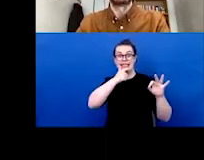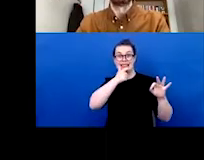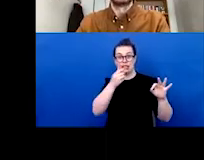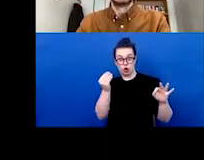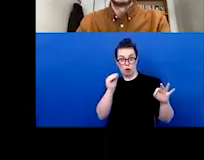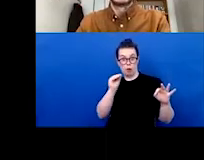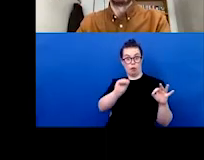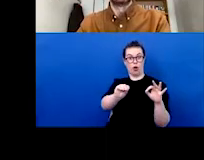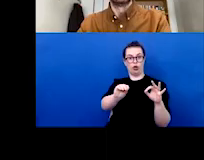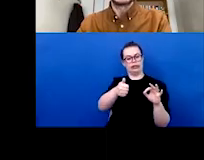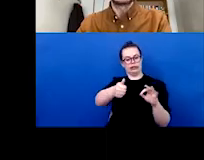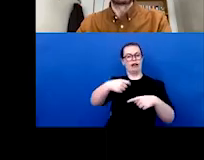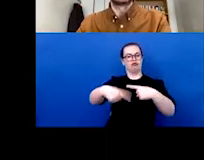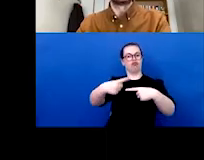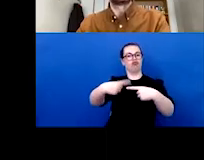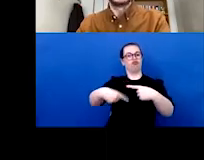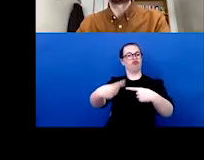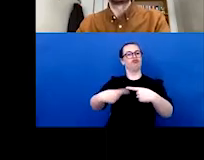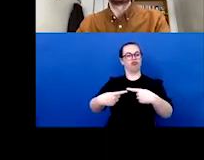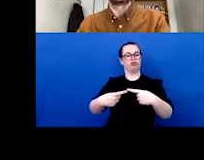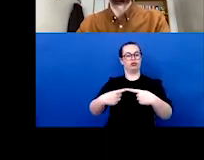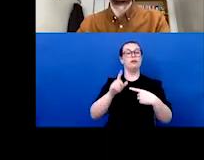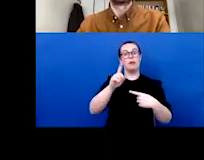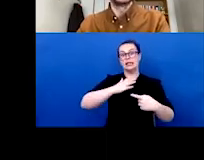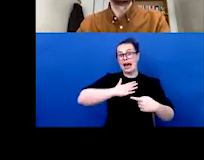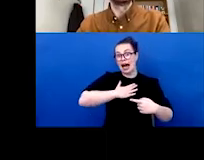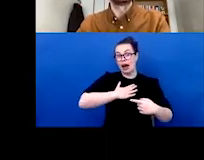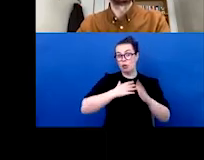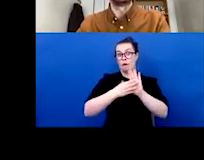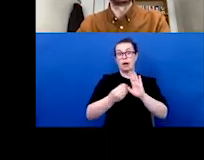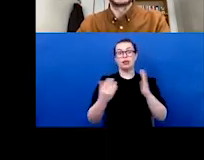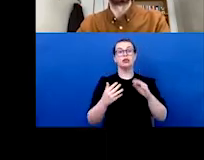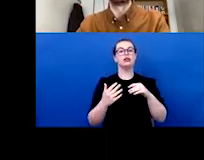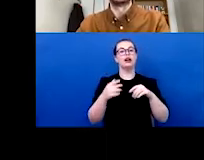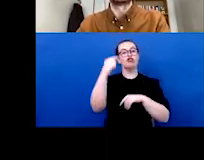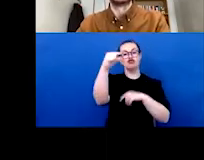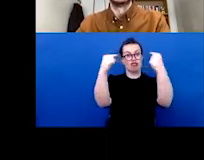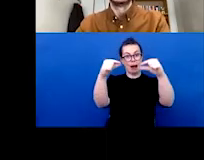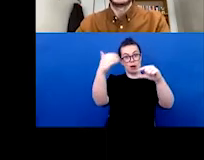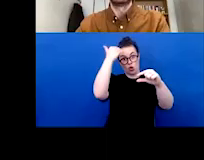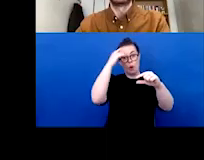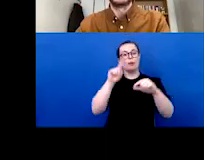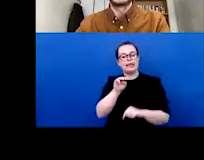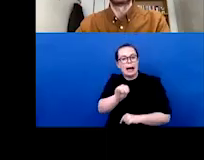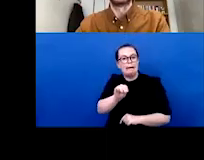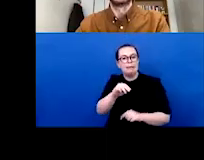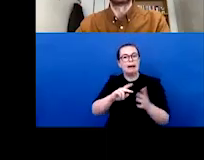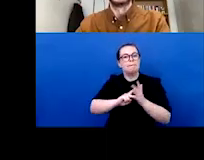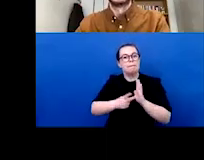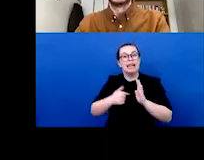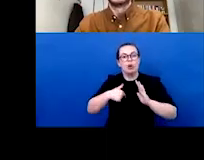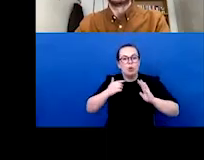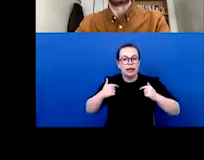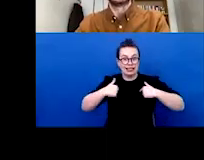input. Instead, our model of the M stream had to be trained in order to produce outputs that can be compared to